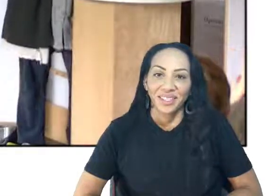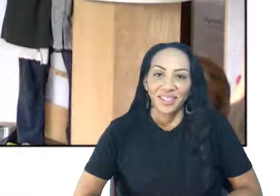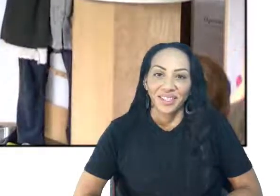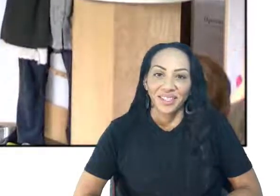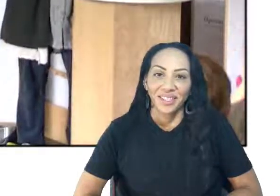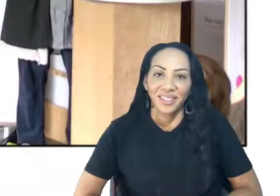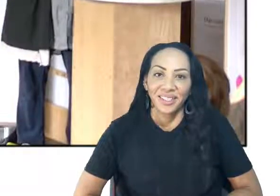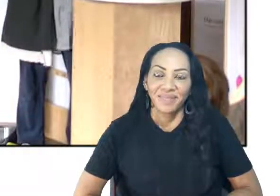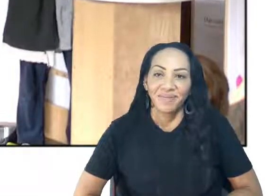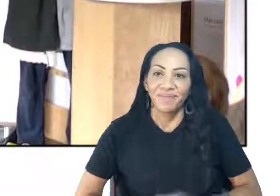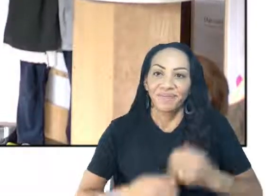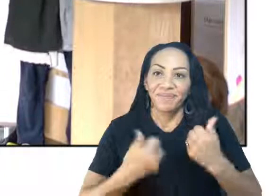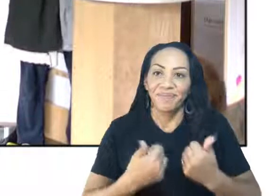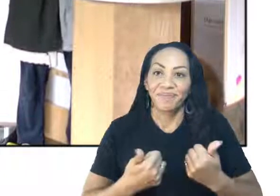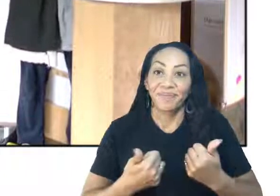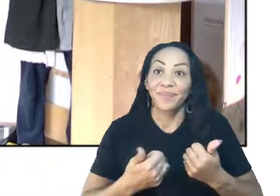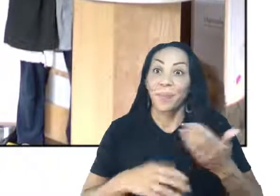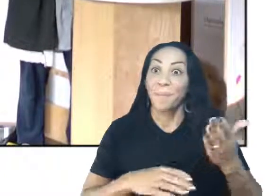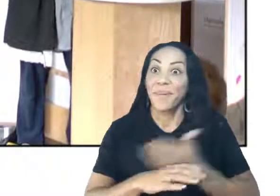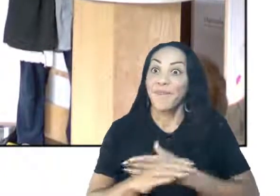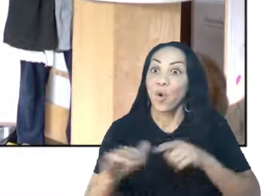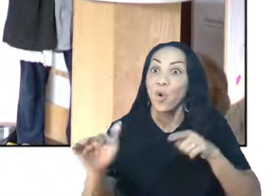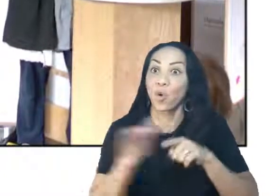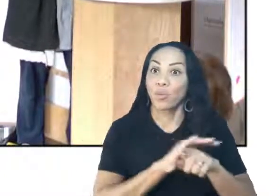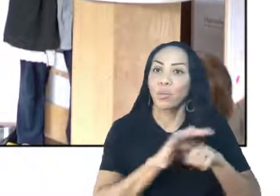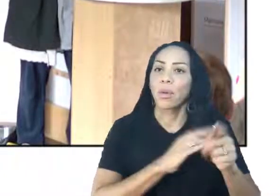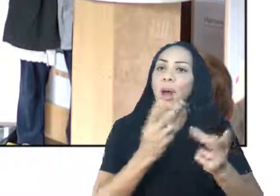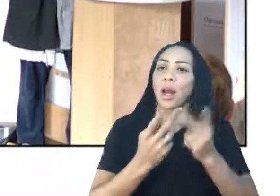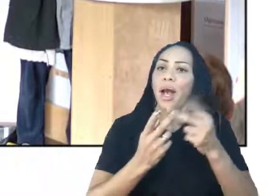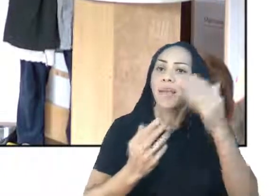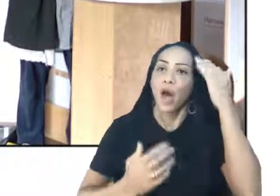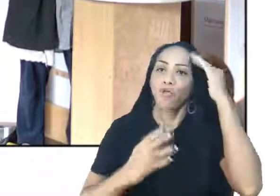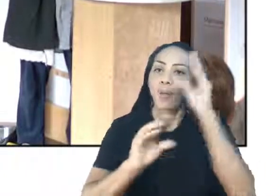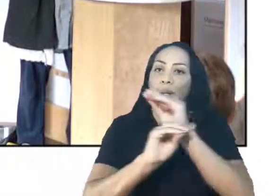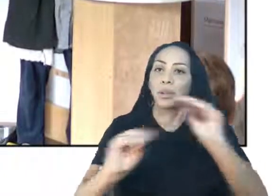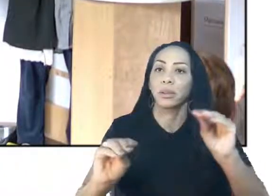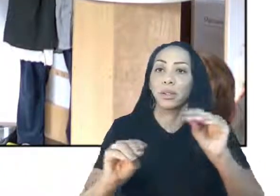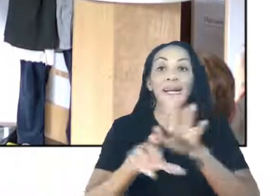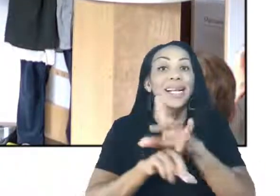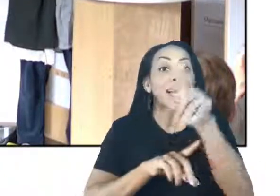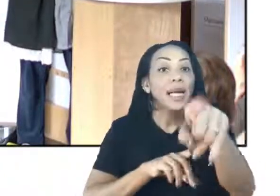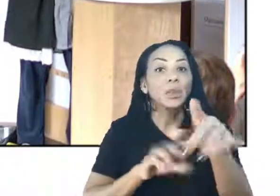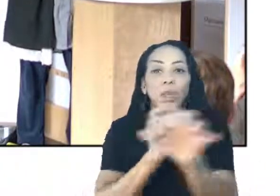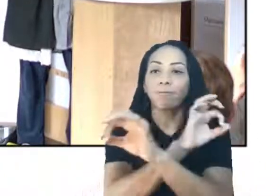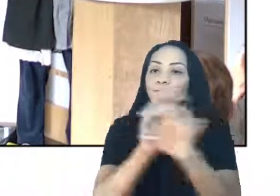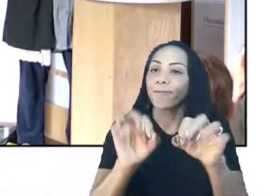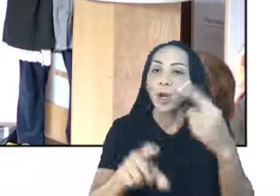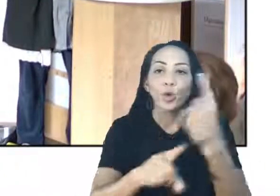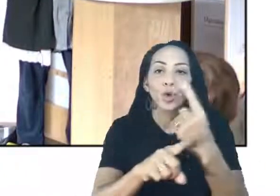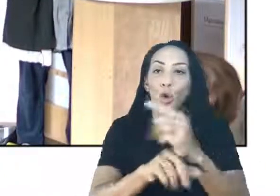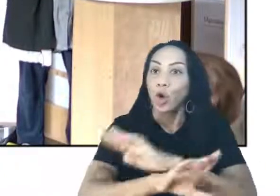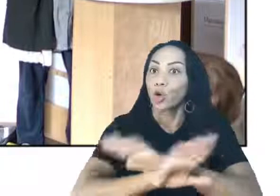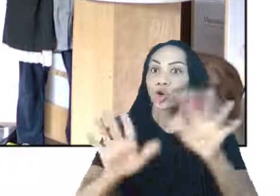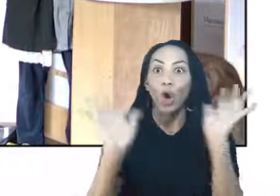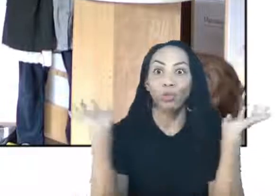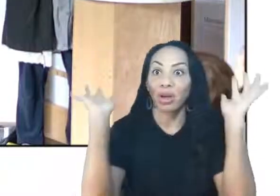All right, well, before everyone goes, another reminder, there is no talk next week. Please do not turn up. We will turn you